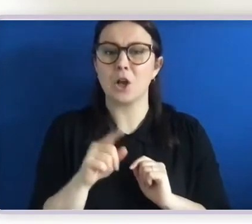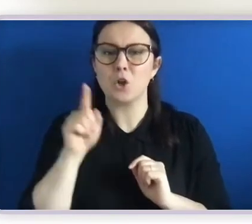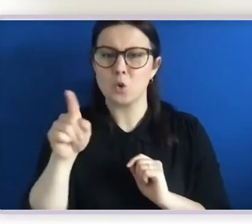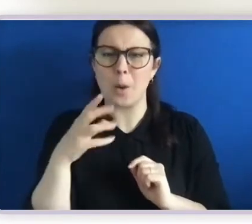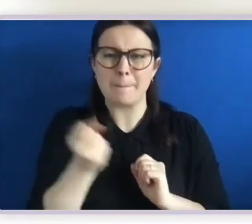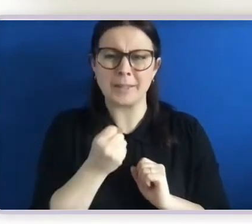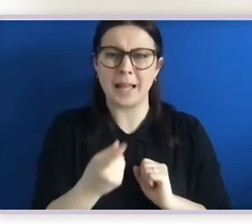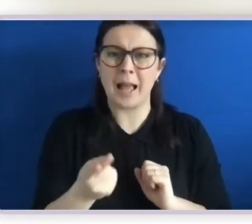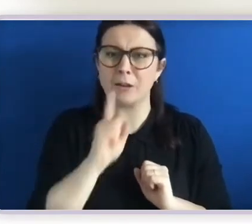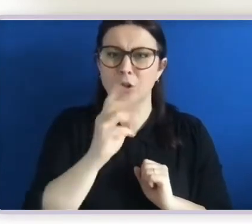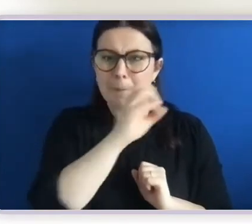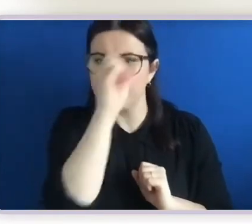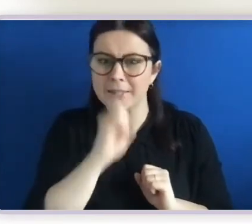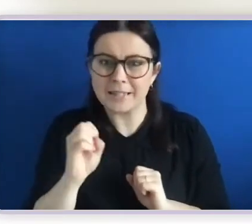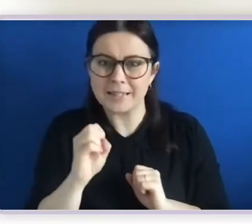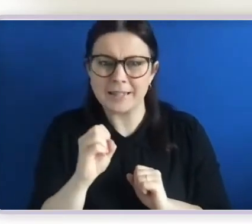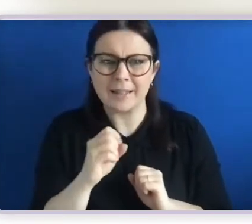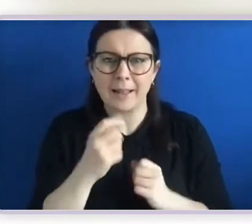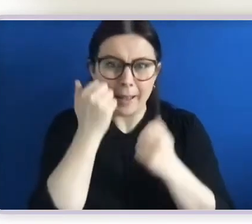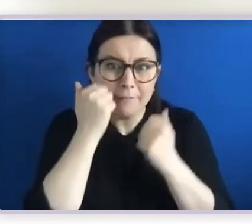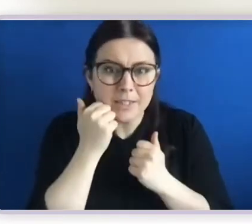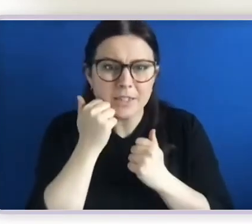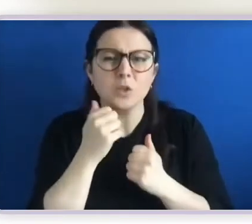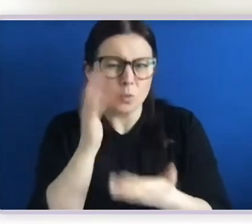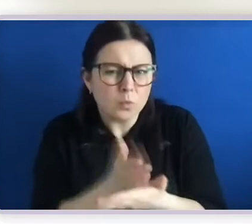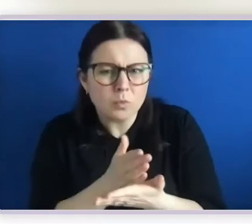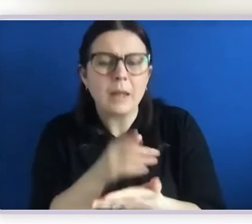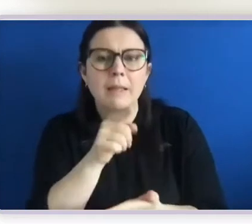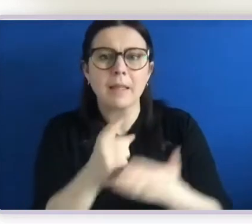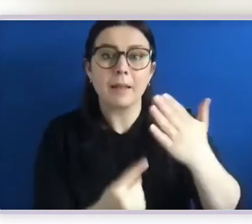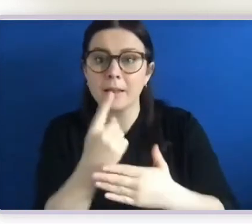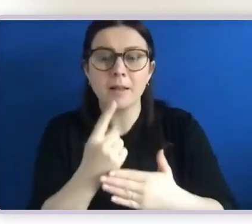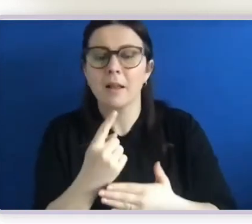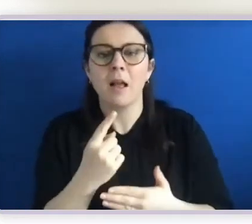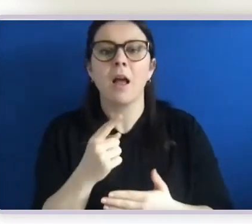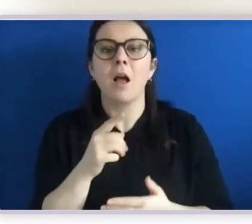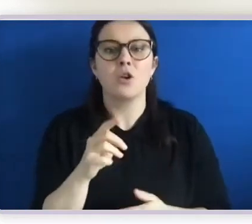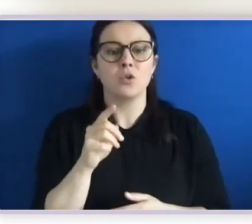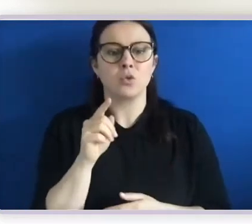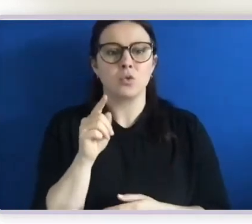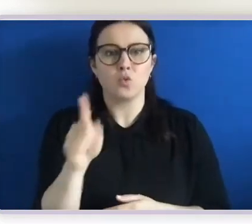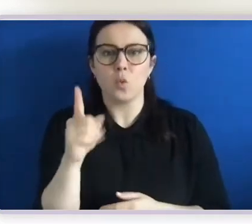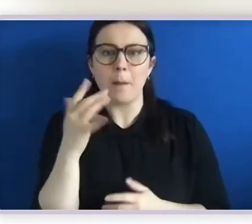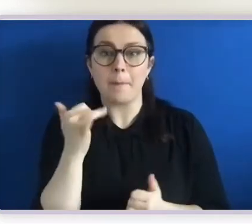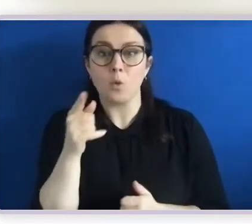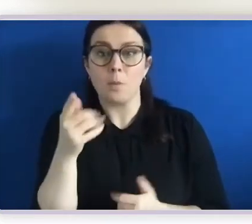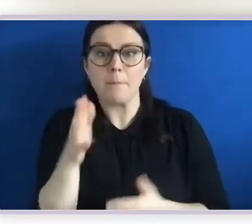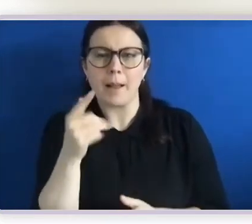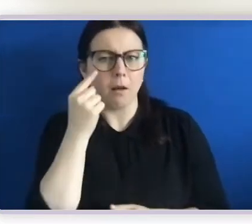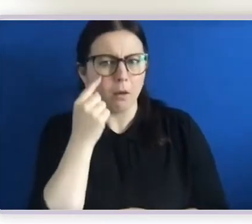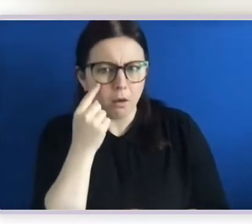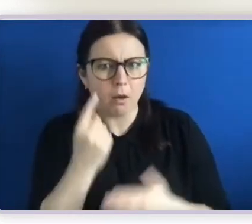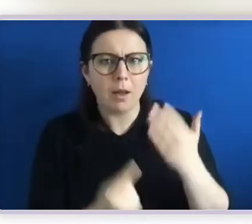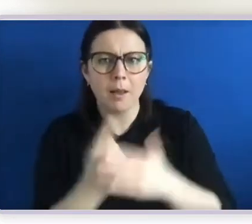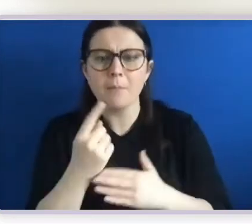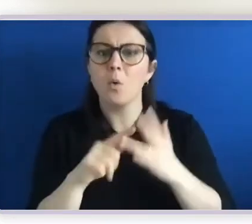or evidence of that conduct. You might have directly observed certain conduct, or you might have received a report from